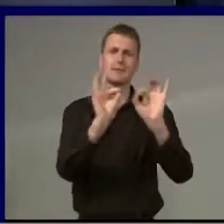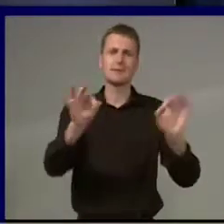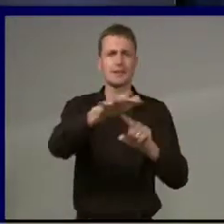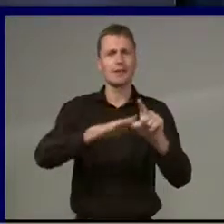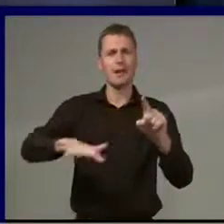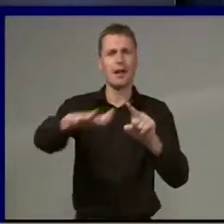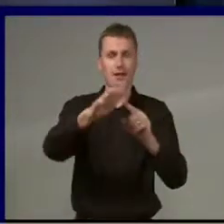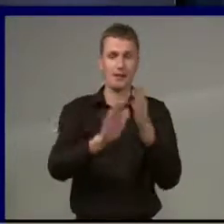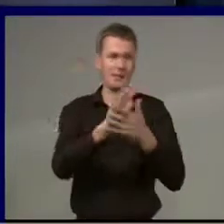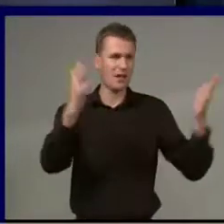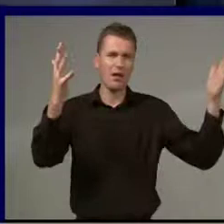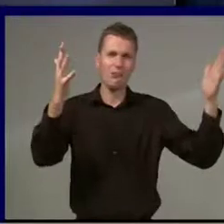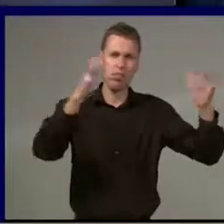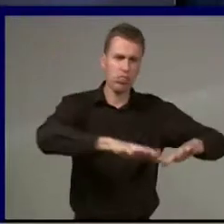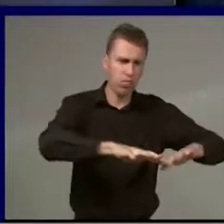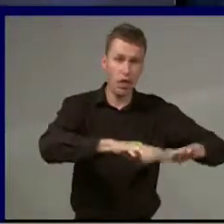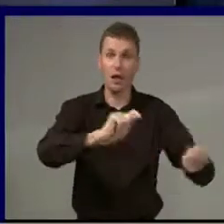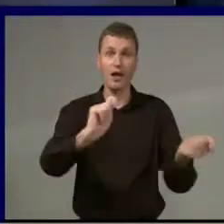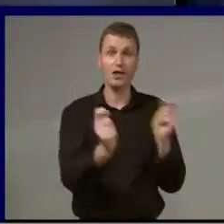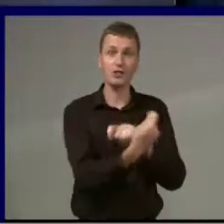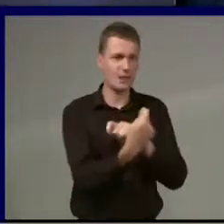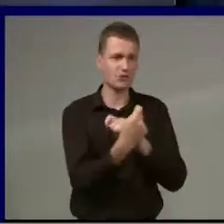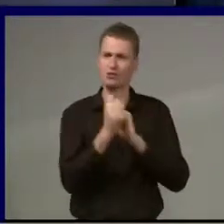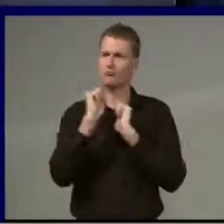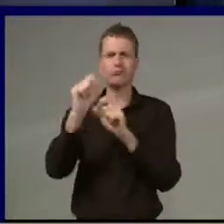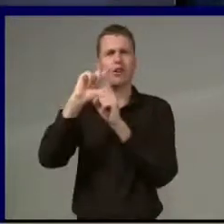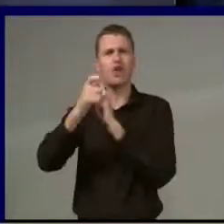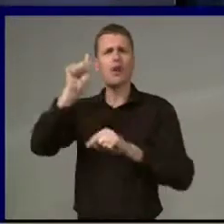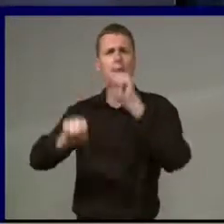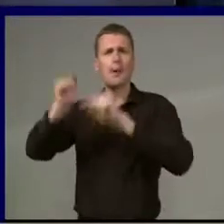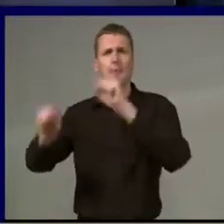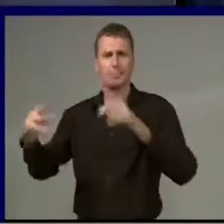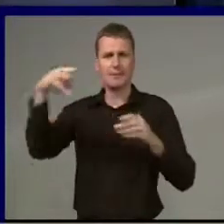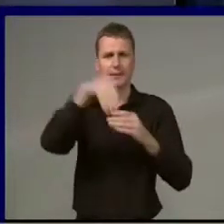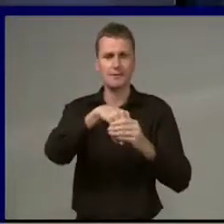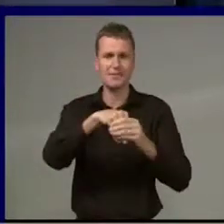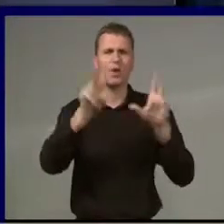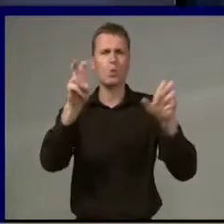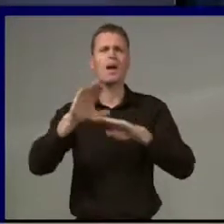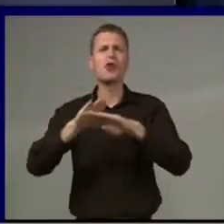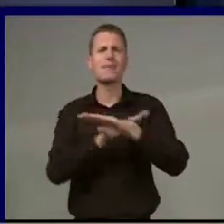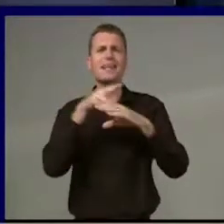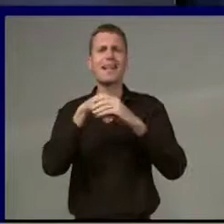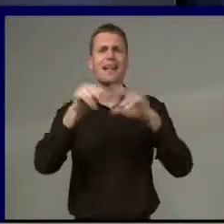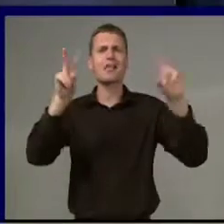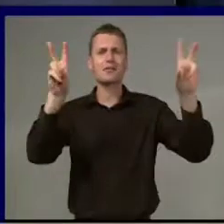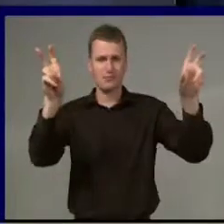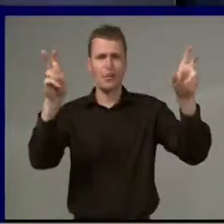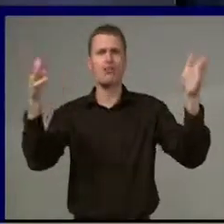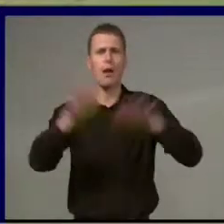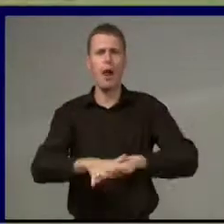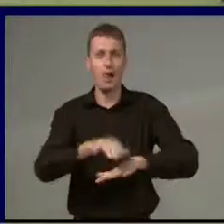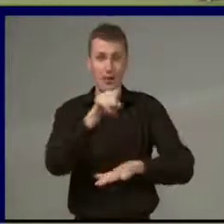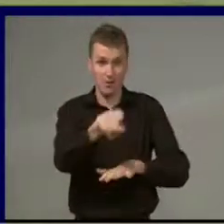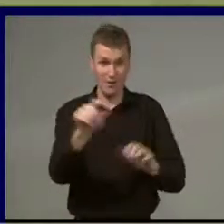site's rubble into a representation of the city's cultural diversity. Greening the Rubble has finished one of its biggest projects to